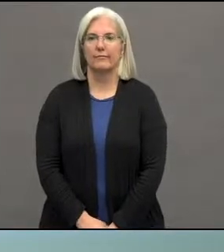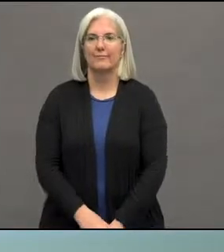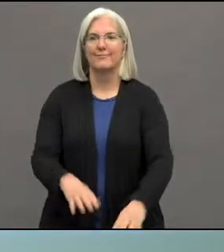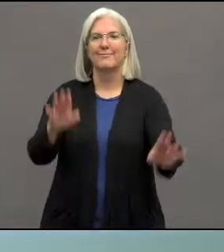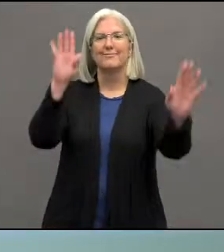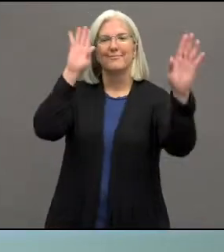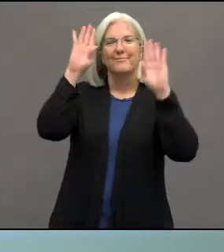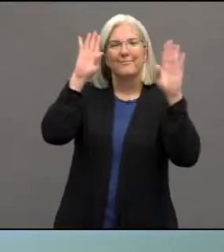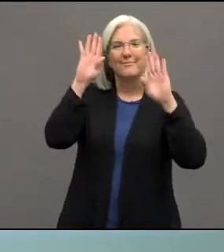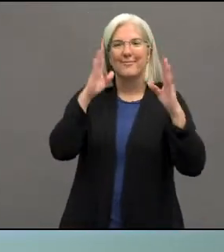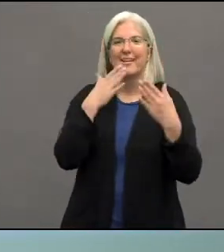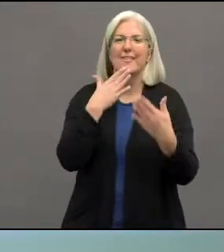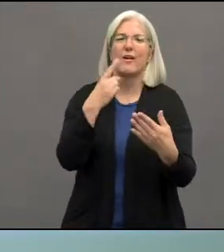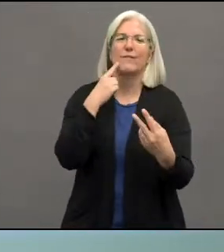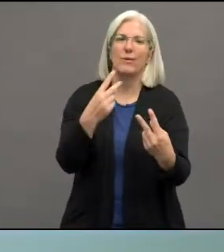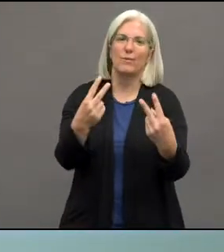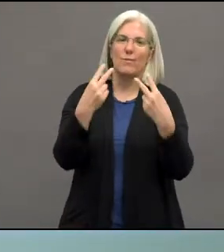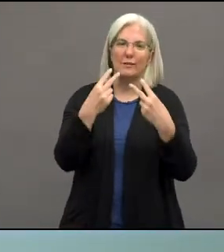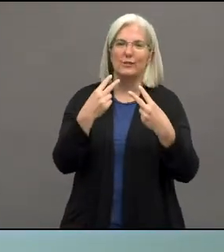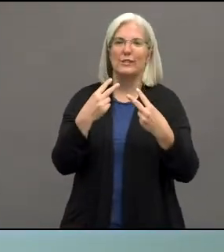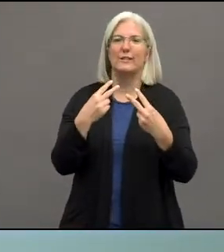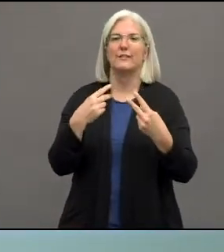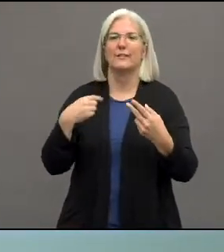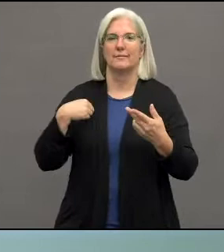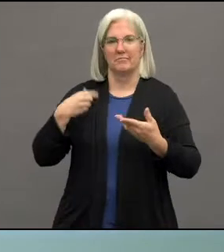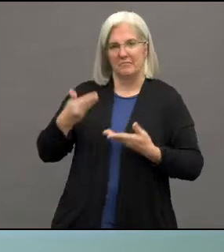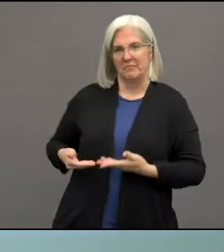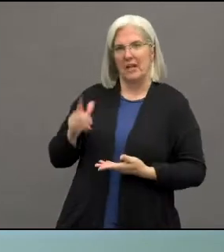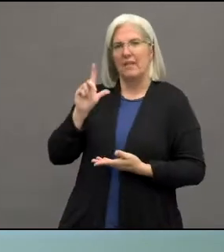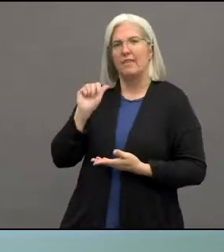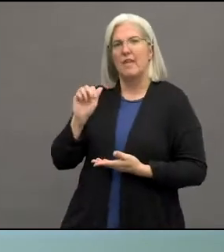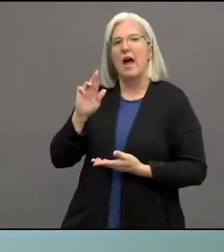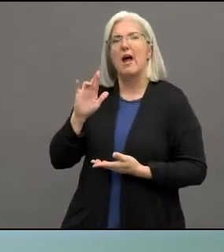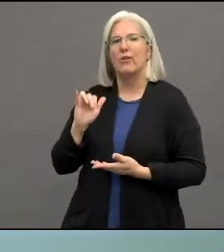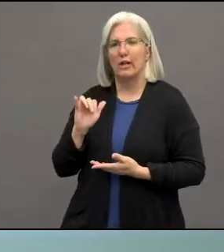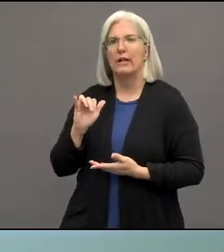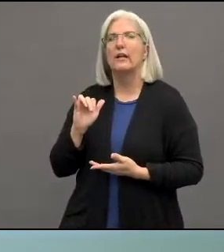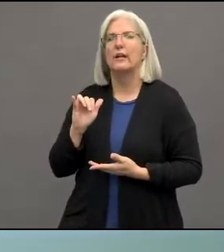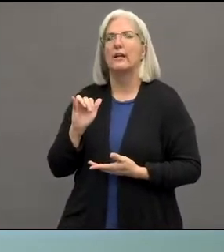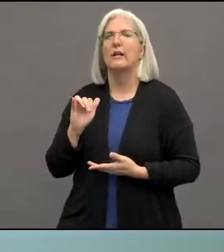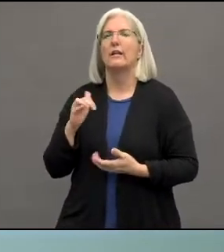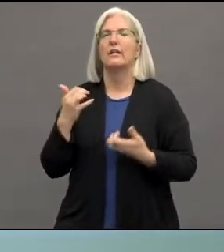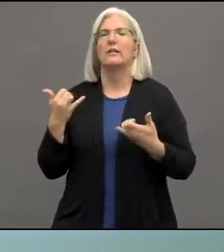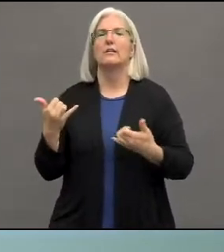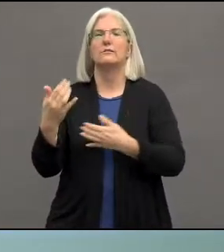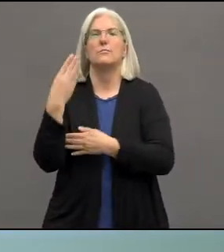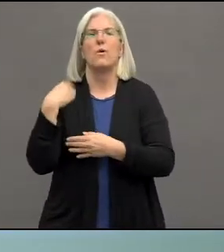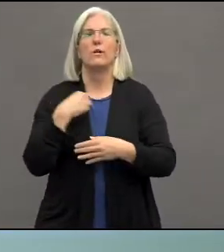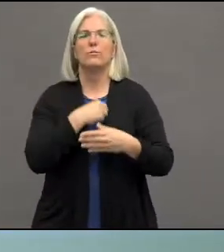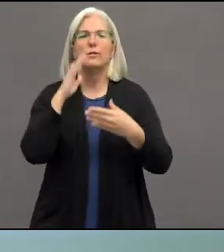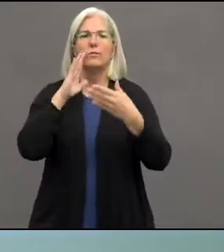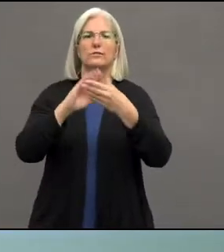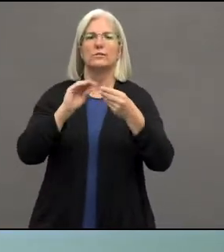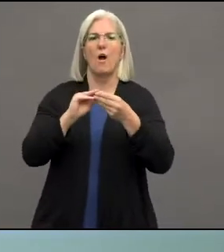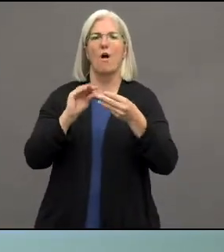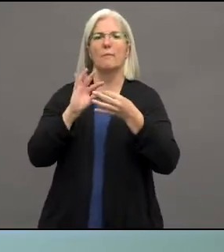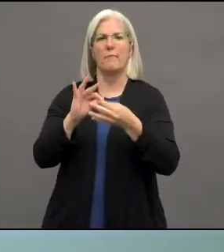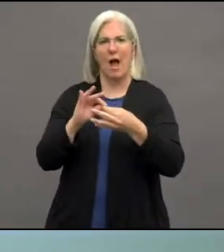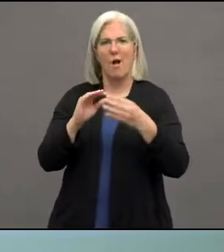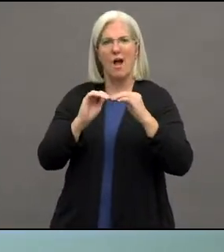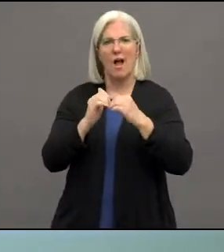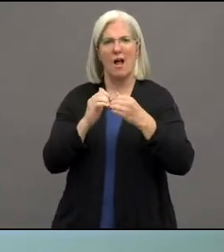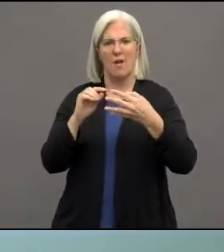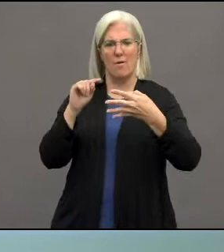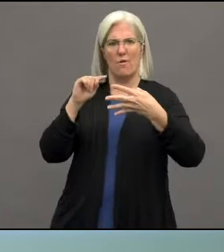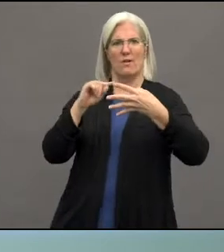Hi, everybody. Thank you for joining us. I'm Larry Little. We begin this morning with a focus on operating in the purple tier. As you are well aware, Santa Clara